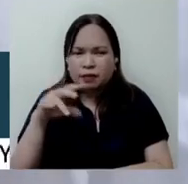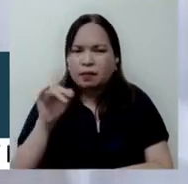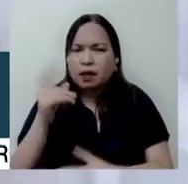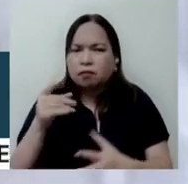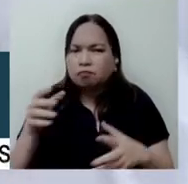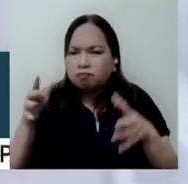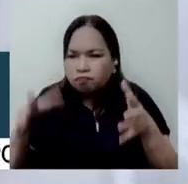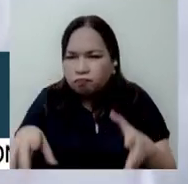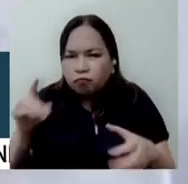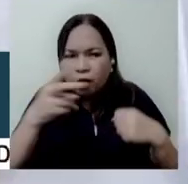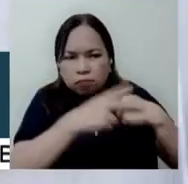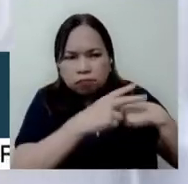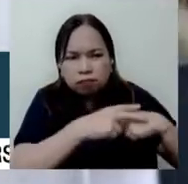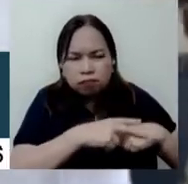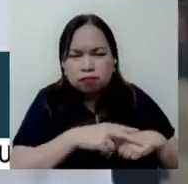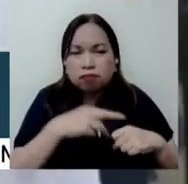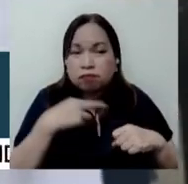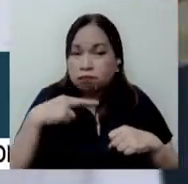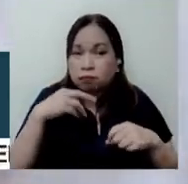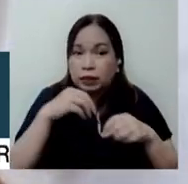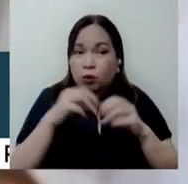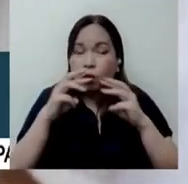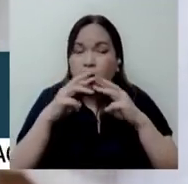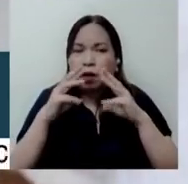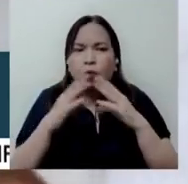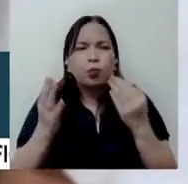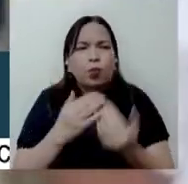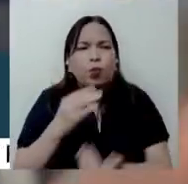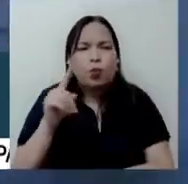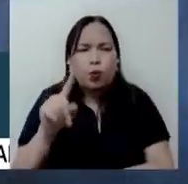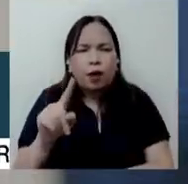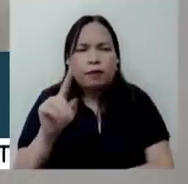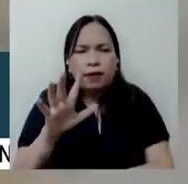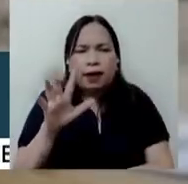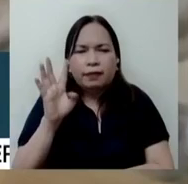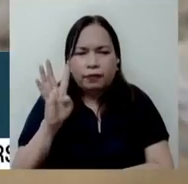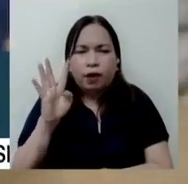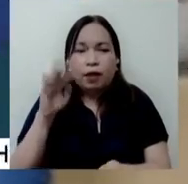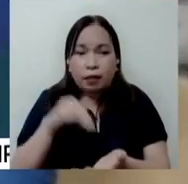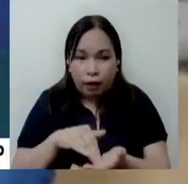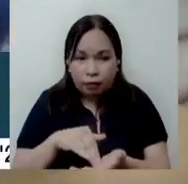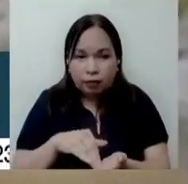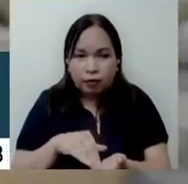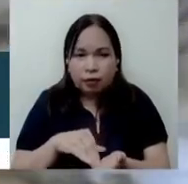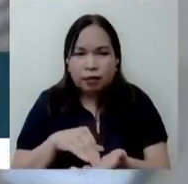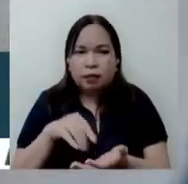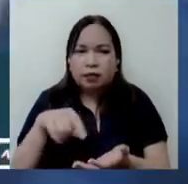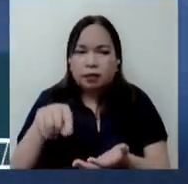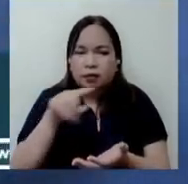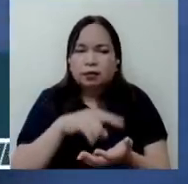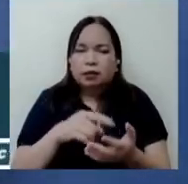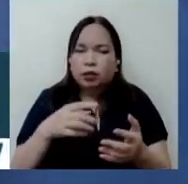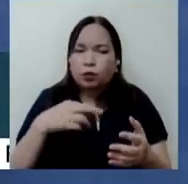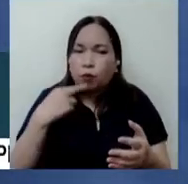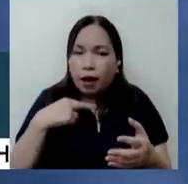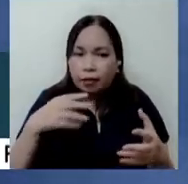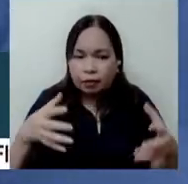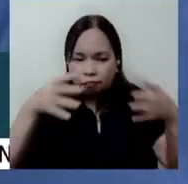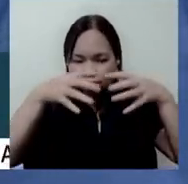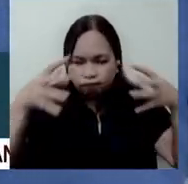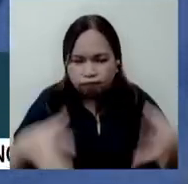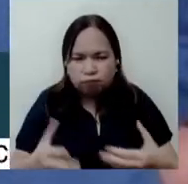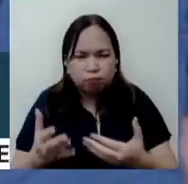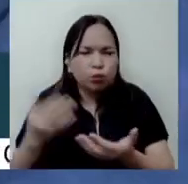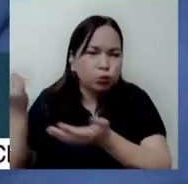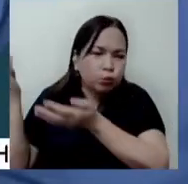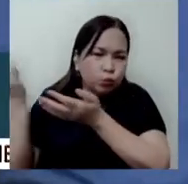the warehouses. In total, 154,000 sacks of mostly imported rice and 60,000 sacks of